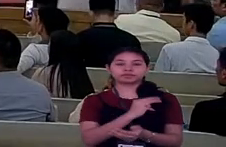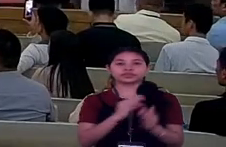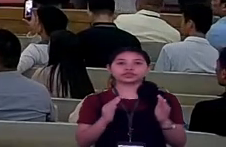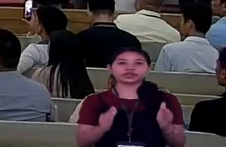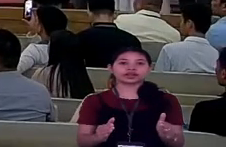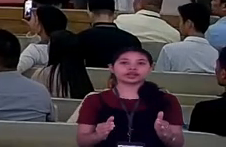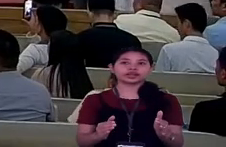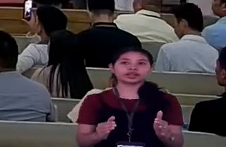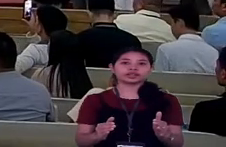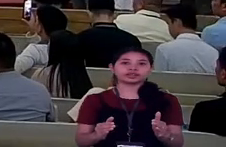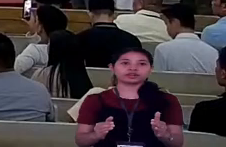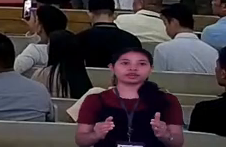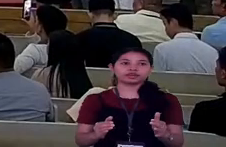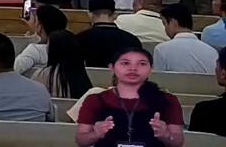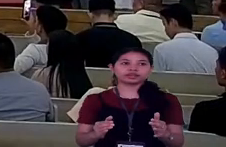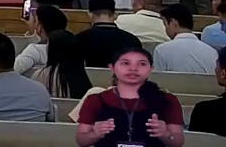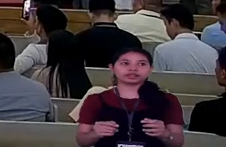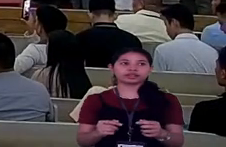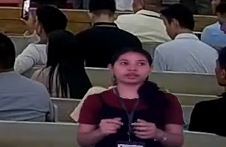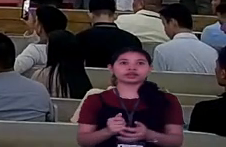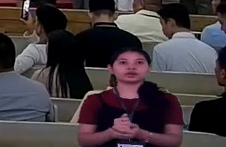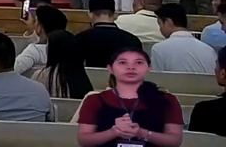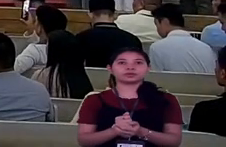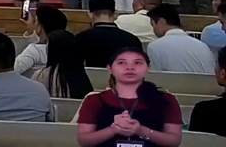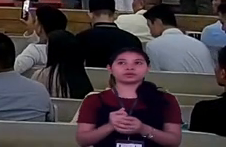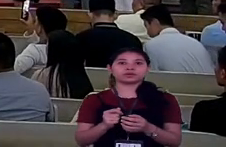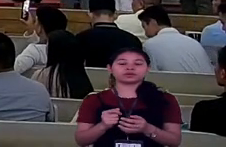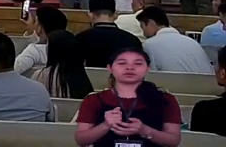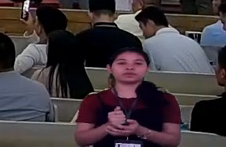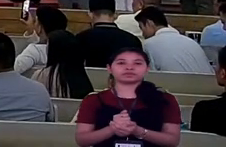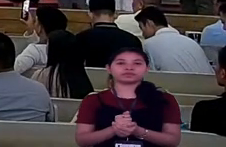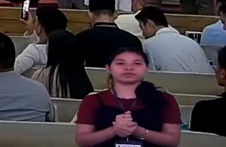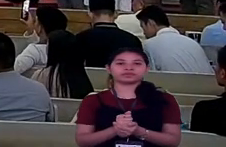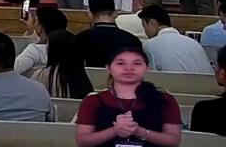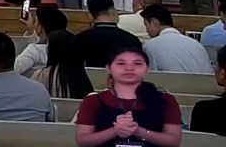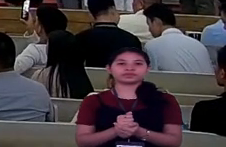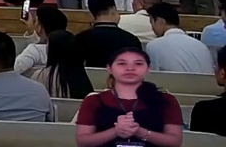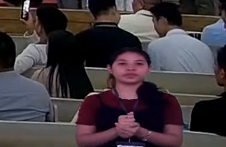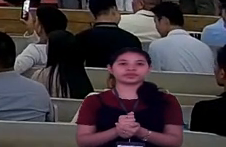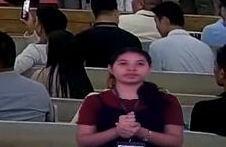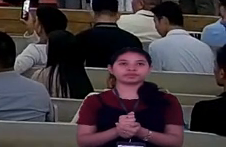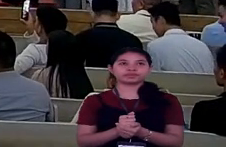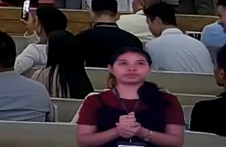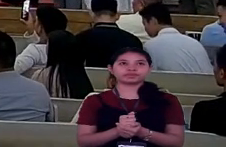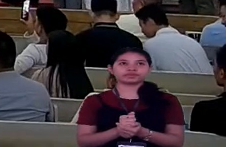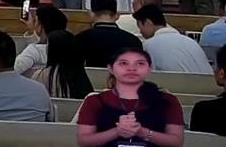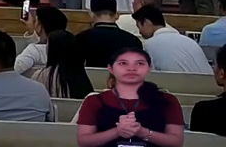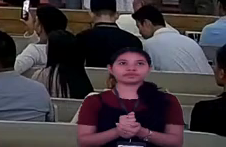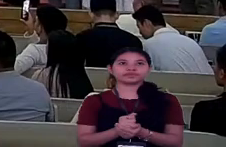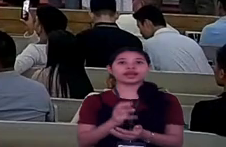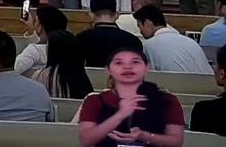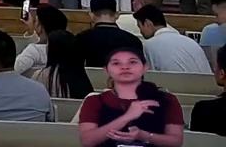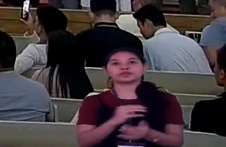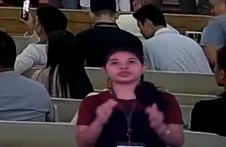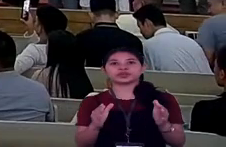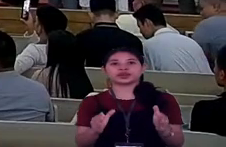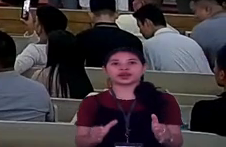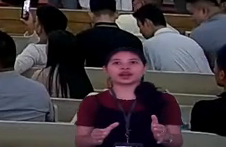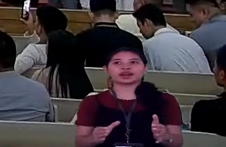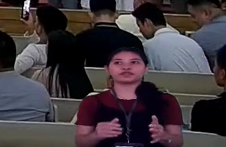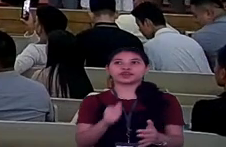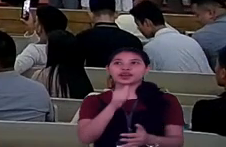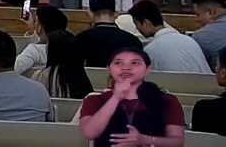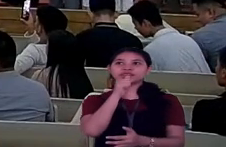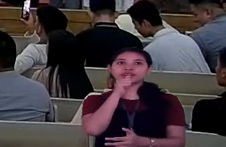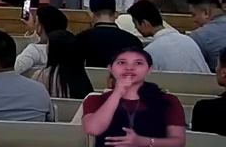to East Asia Creative Restricted Access Nation. My sending church is Bethany Baptist Church, Makati, under the leadership of our